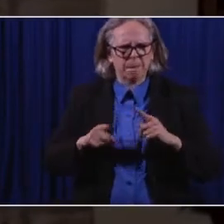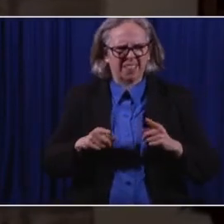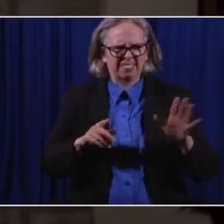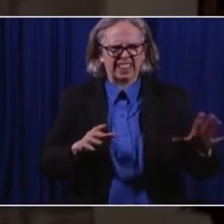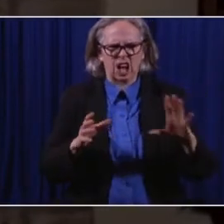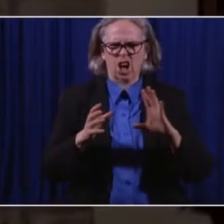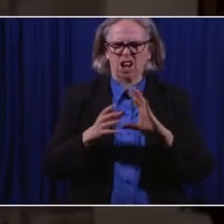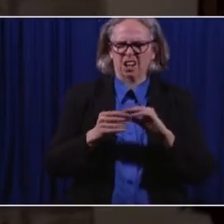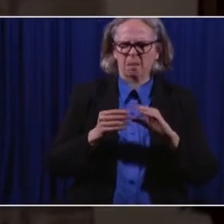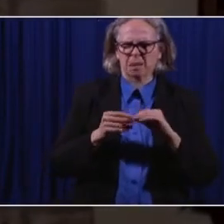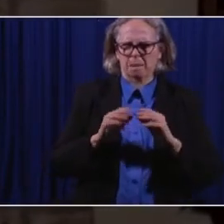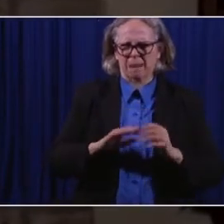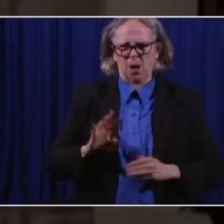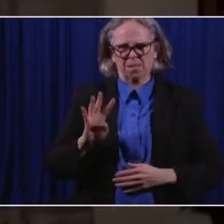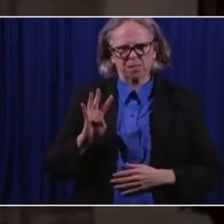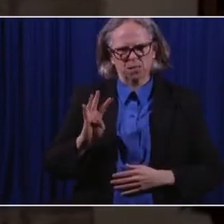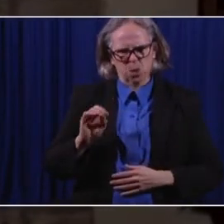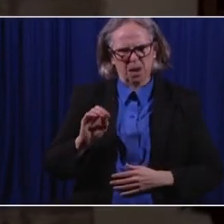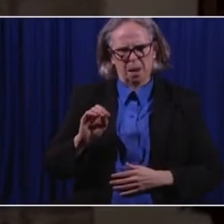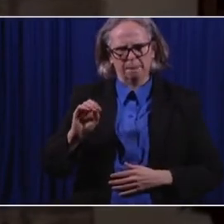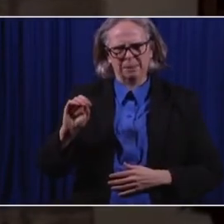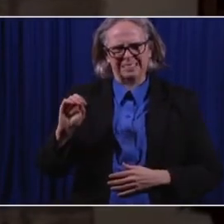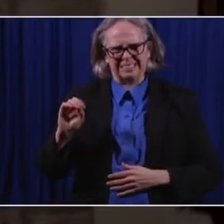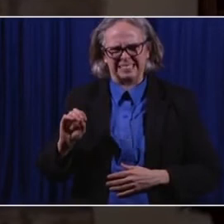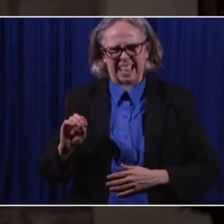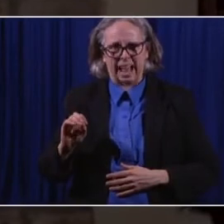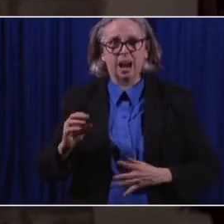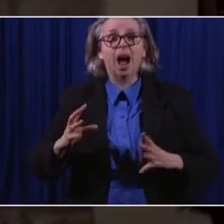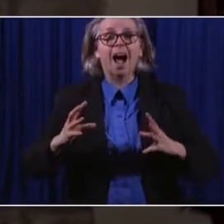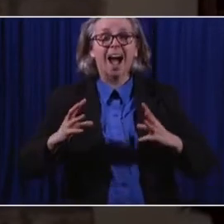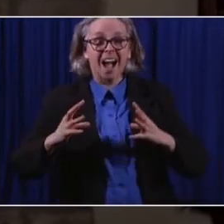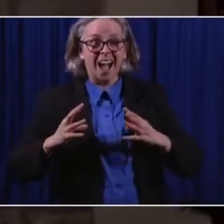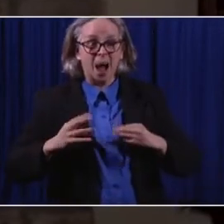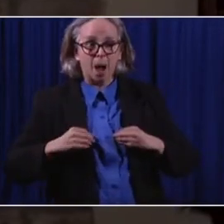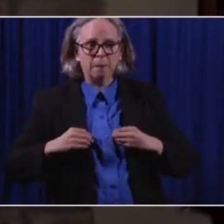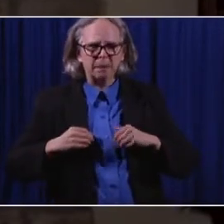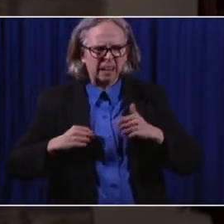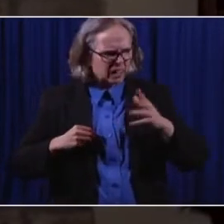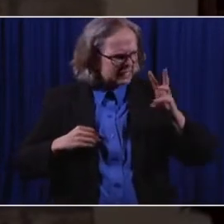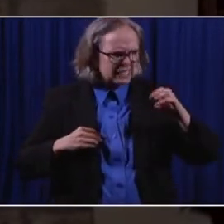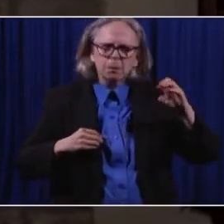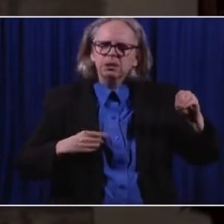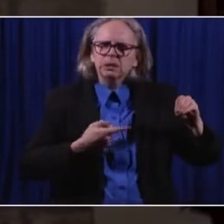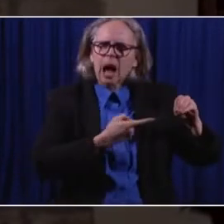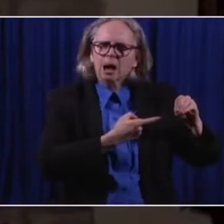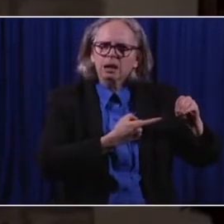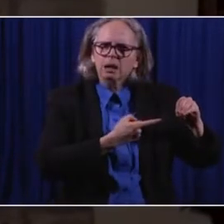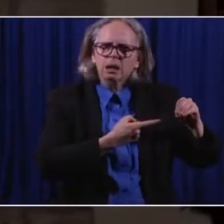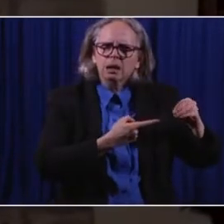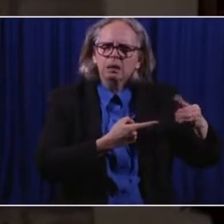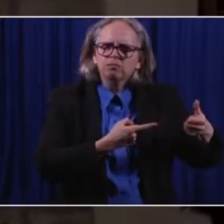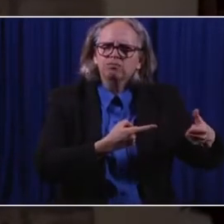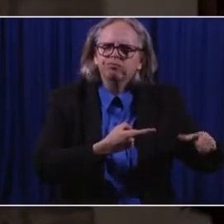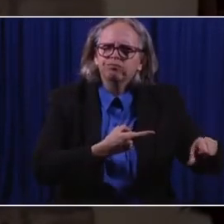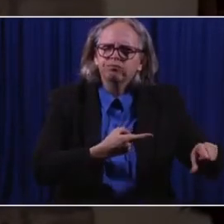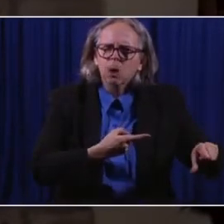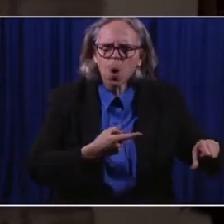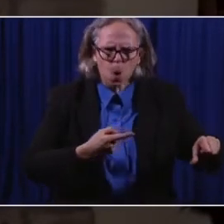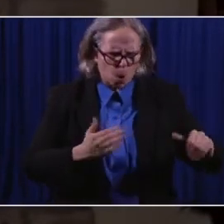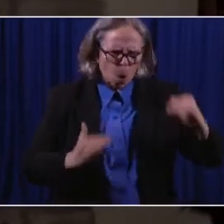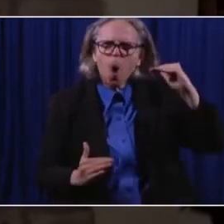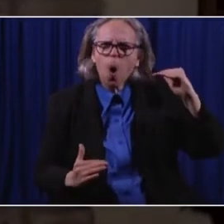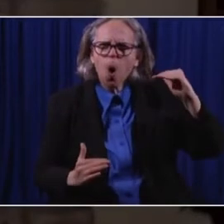homes is taking the vaccine, 60% are not taking it. Again, that's my message today, you know,